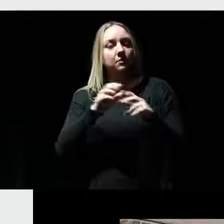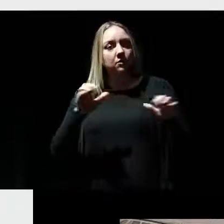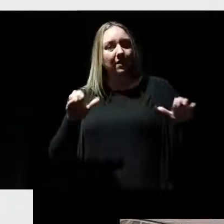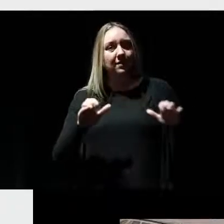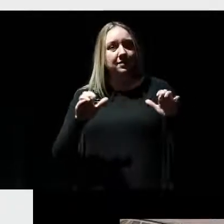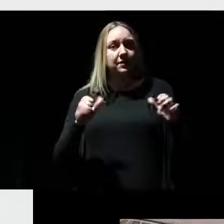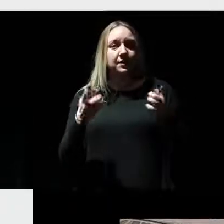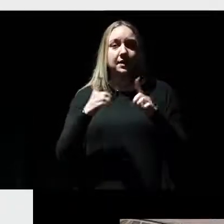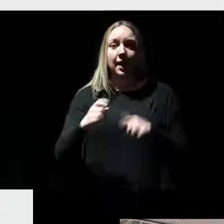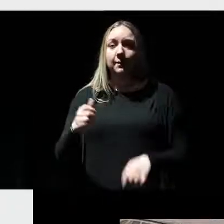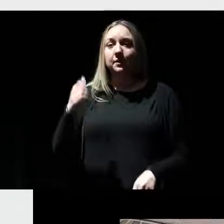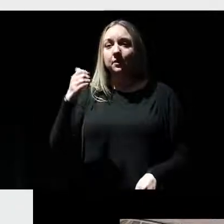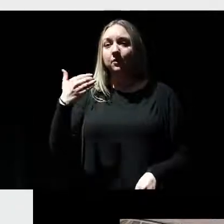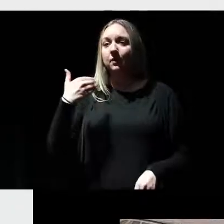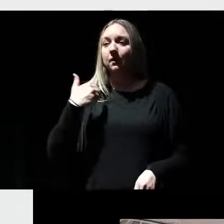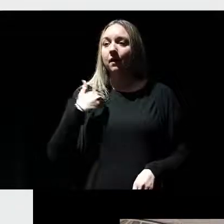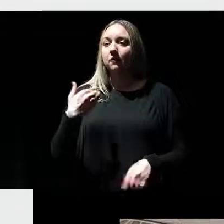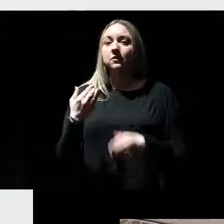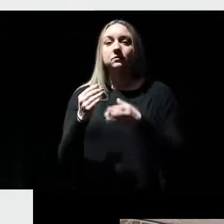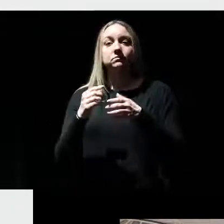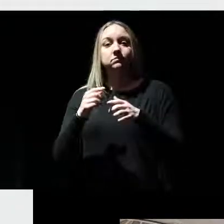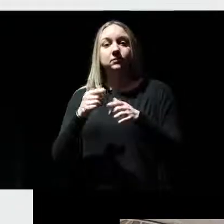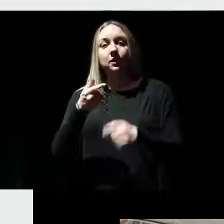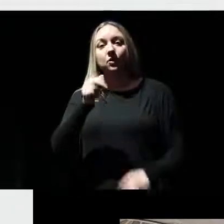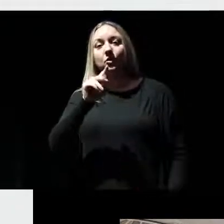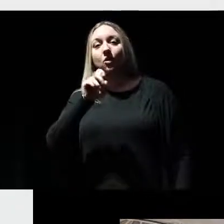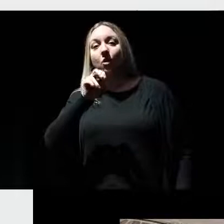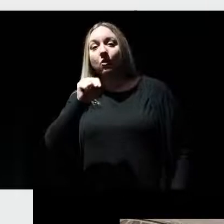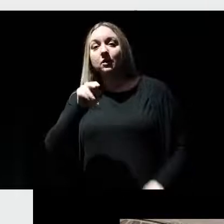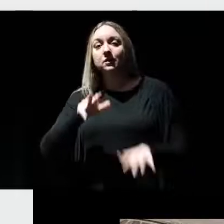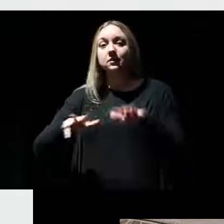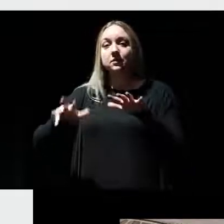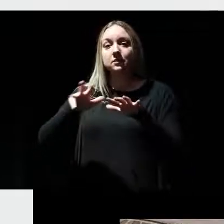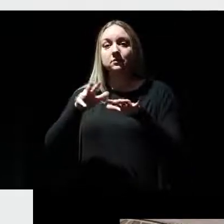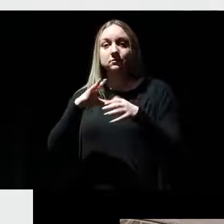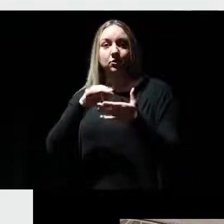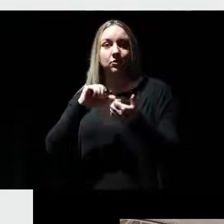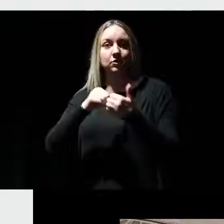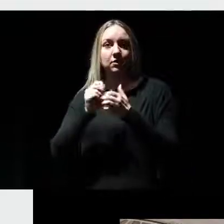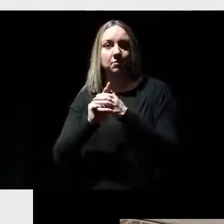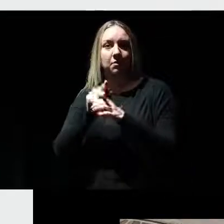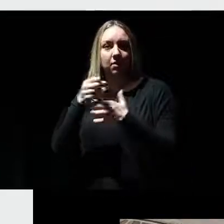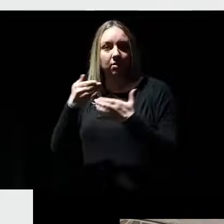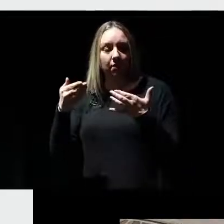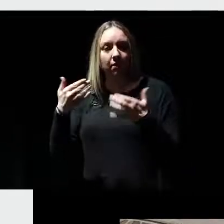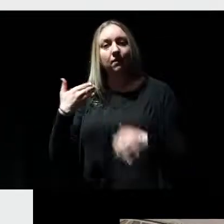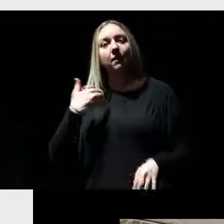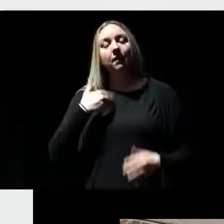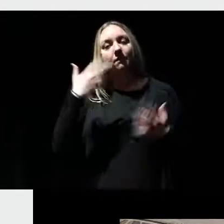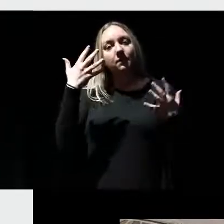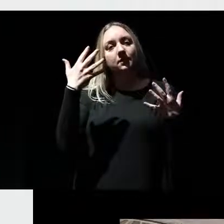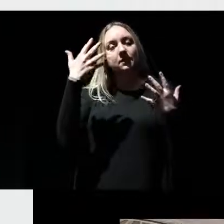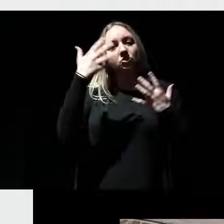from horticultural gardens where you can take horticultural classes. There's the shady